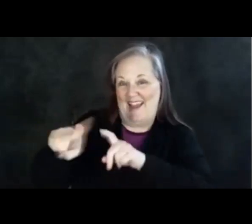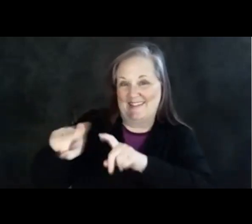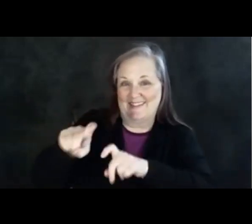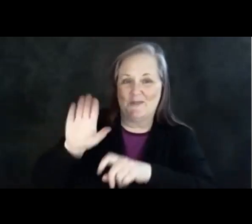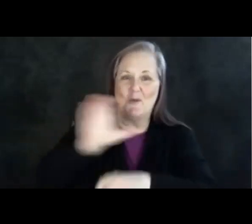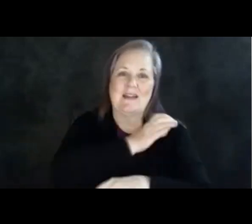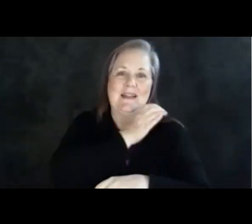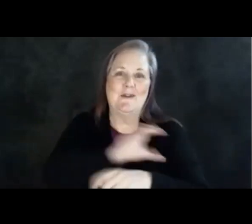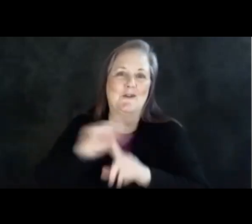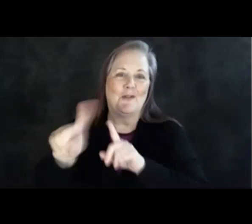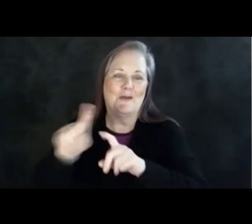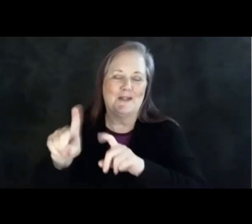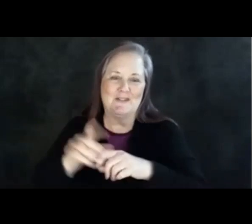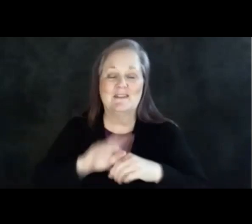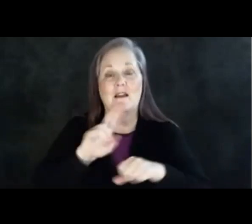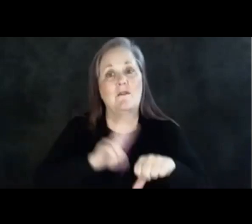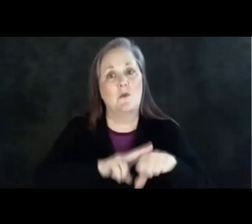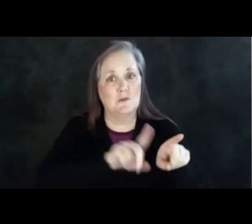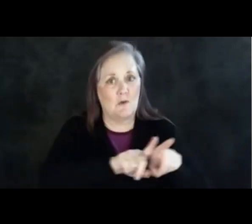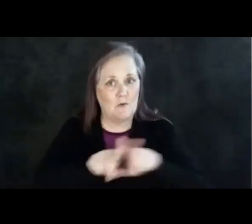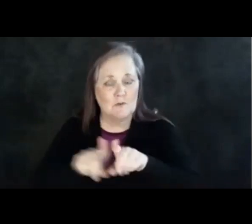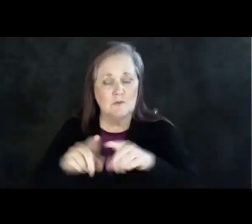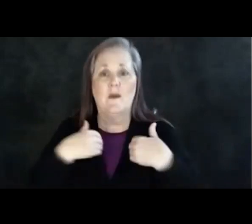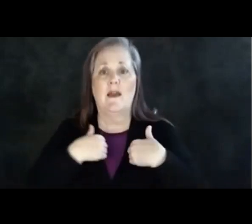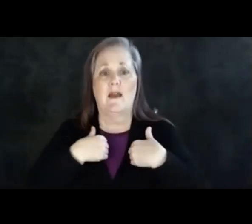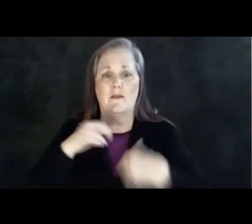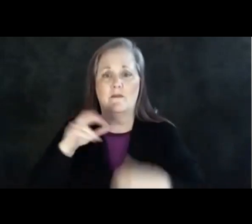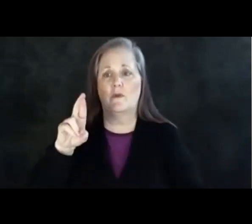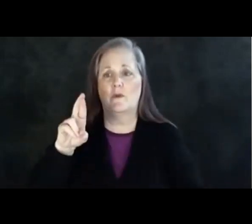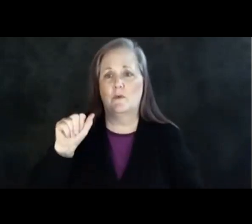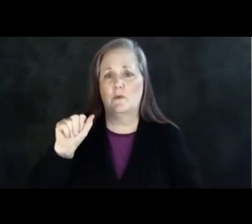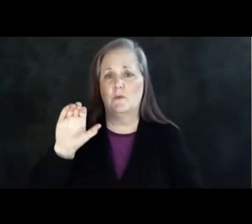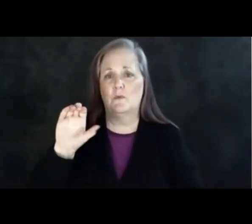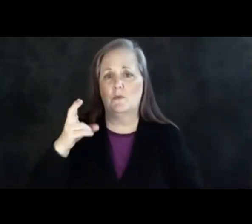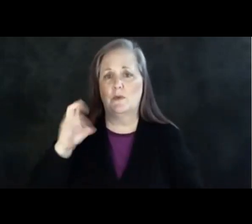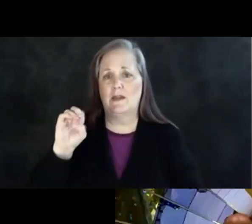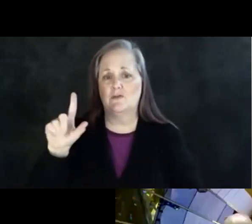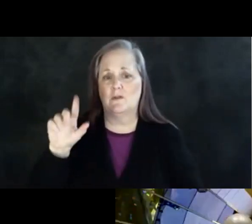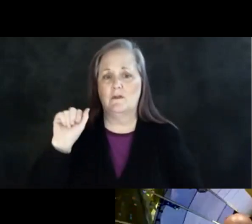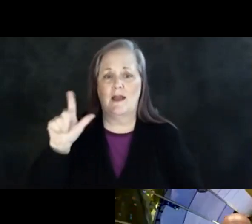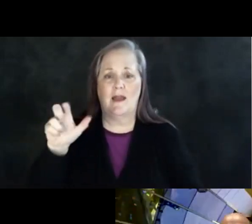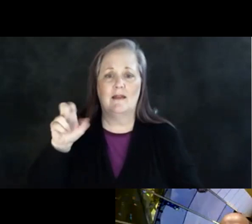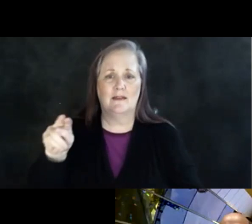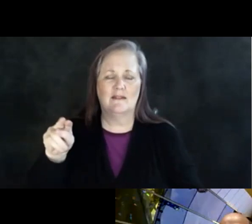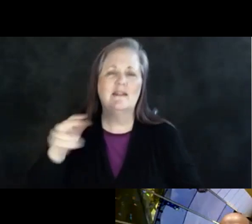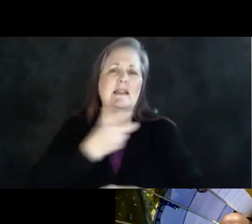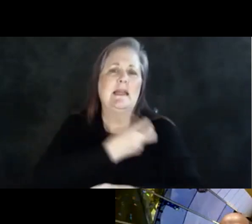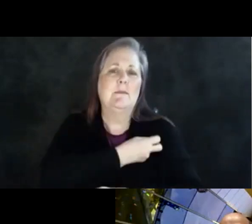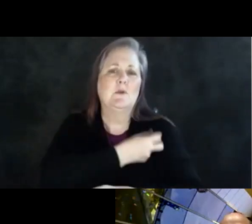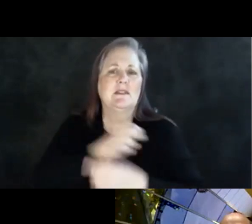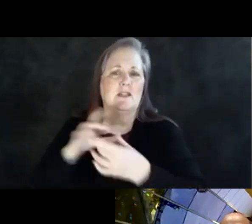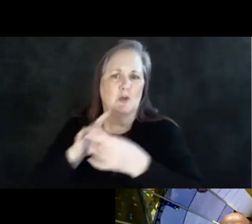clinical questions. And of course, we also have Rachel Allen, our immunization coordinator,